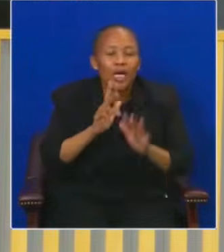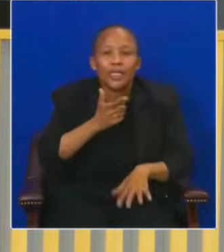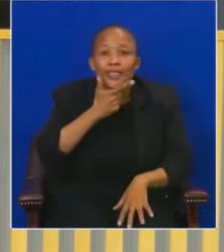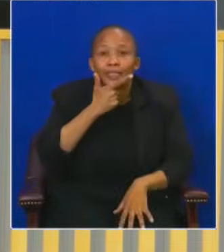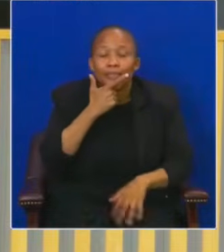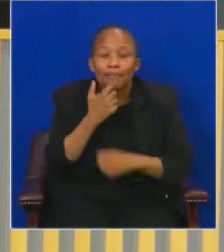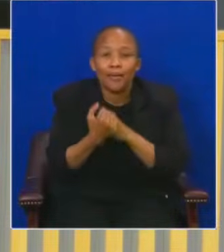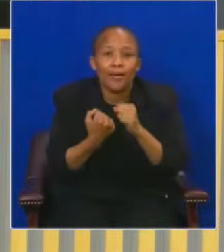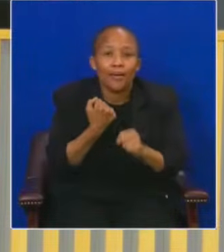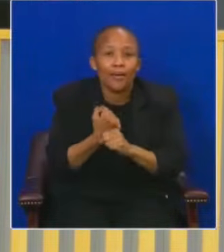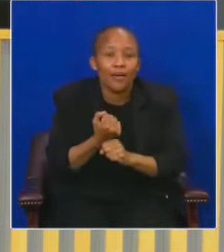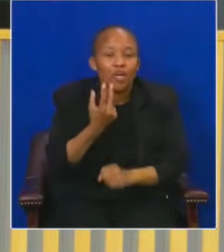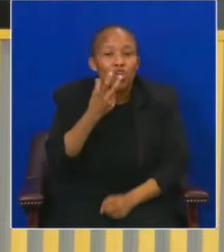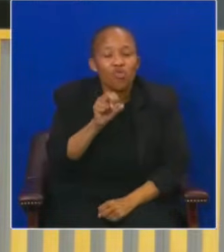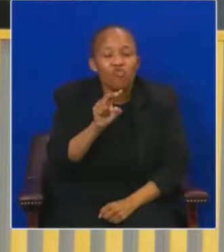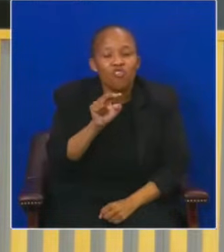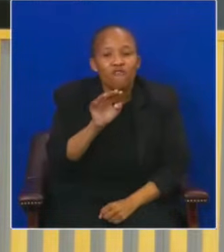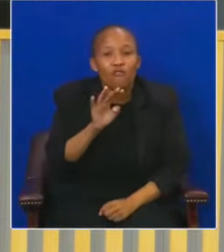Monday at